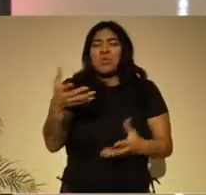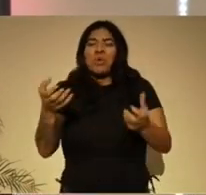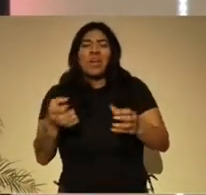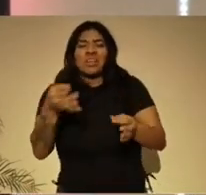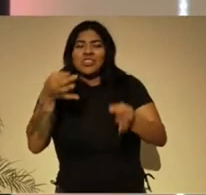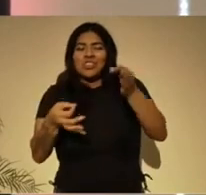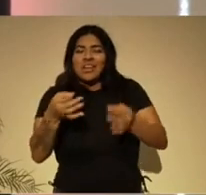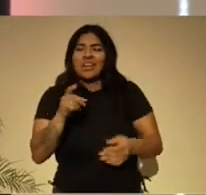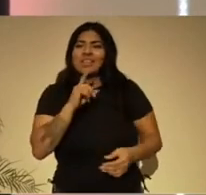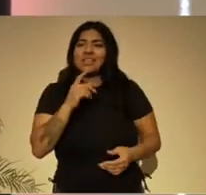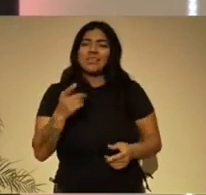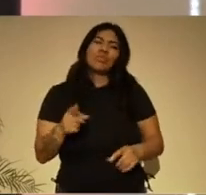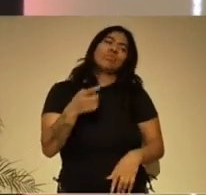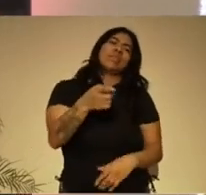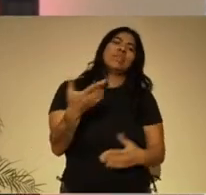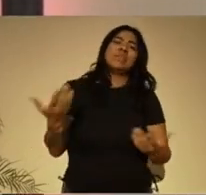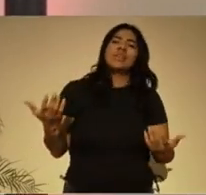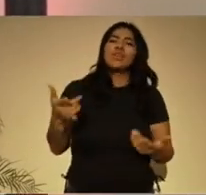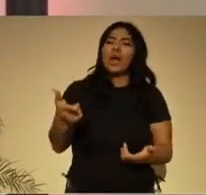Adam and Eve. Like, you had one job.